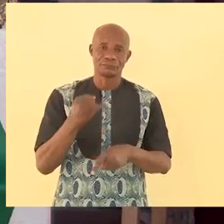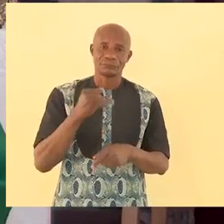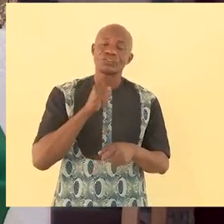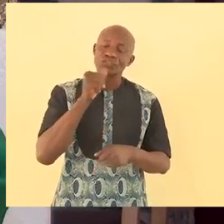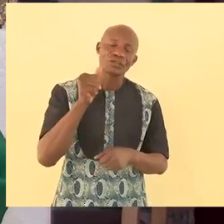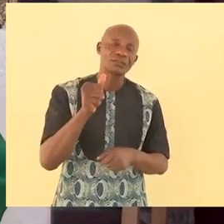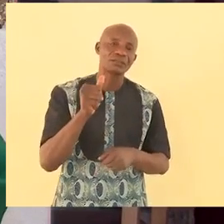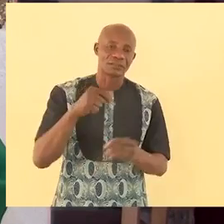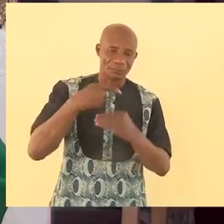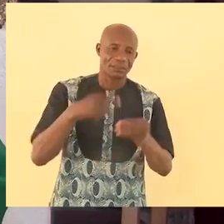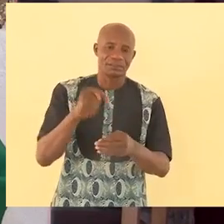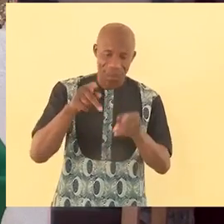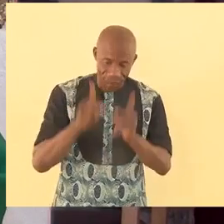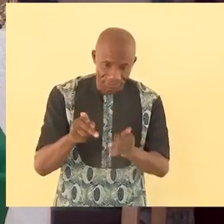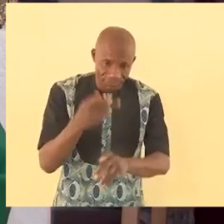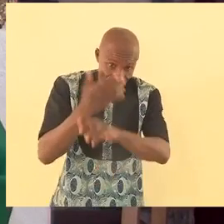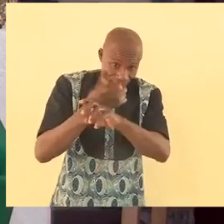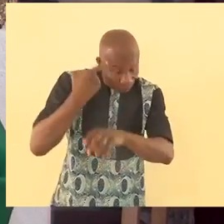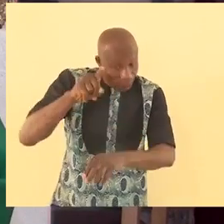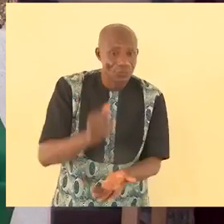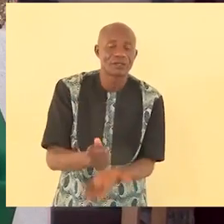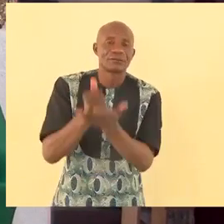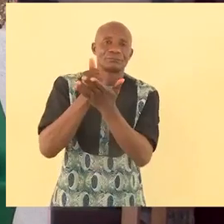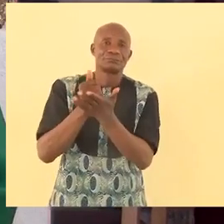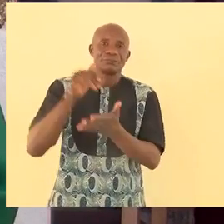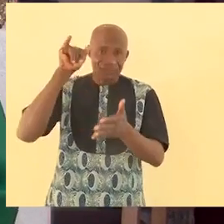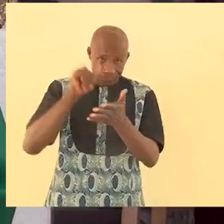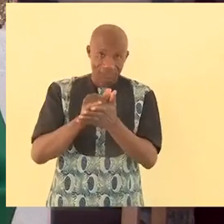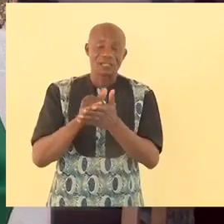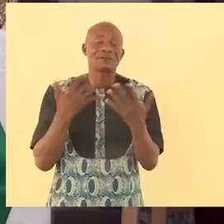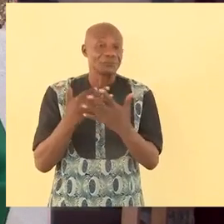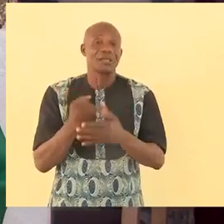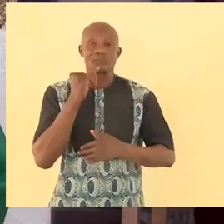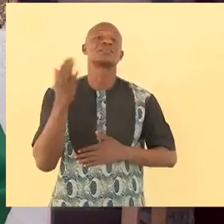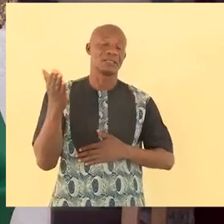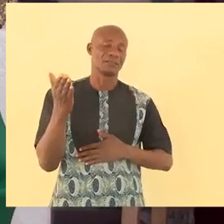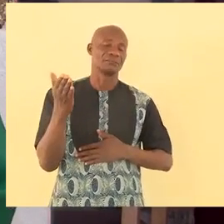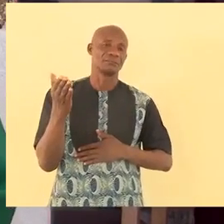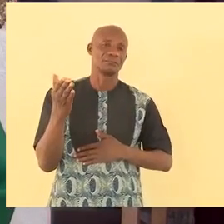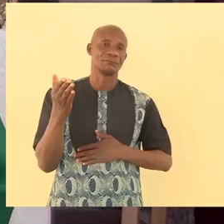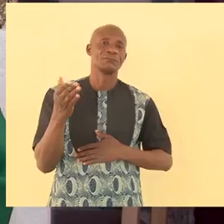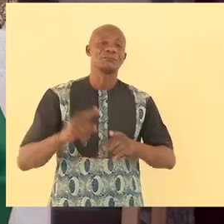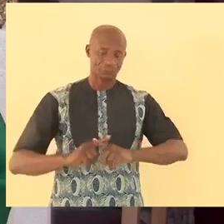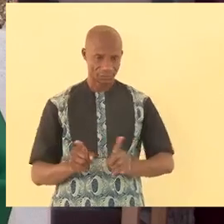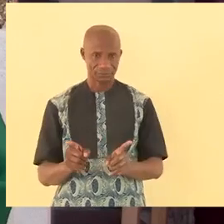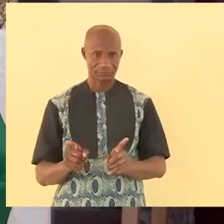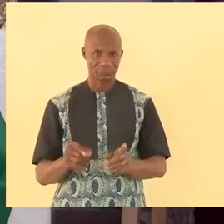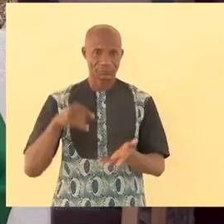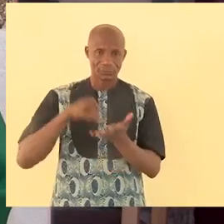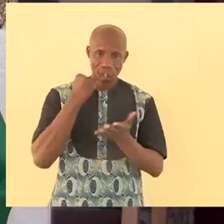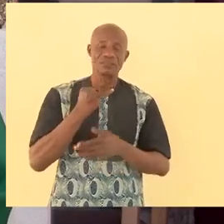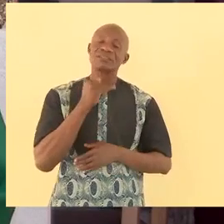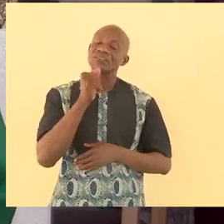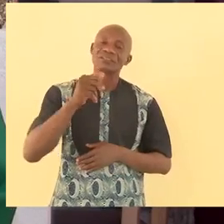to the person who is seeking help. You know, so that fear exists, no doubt, we accept that. But it is